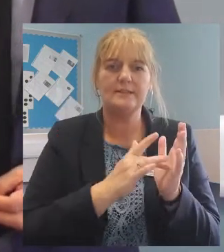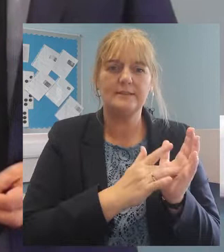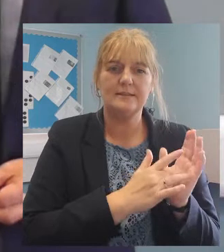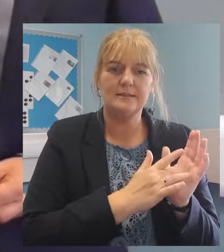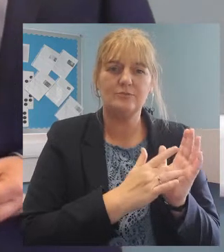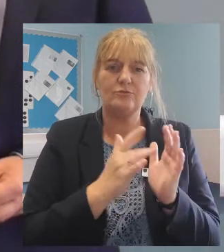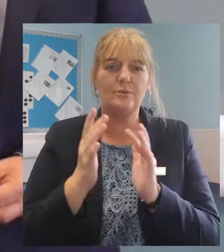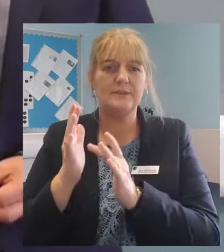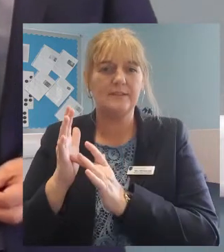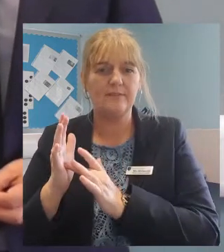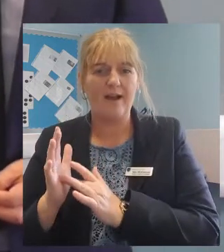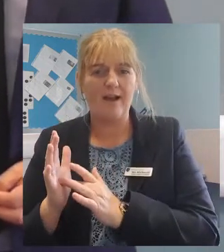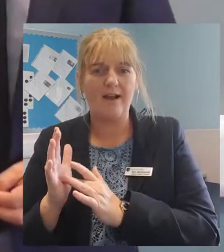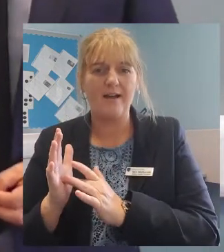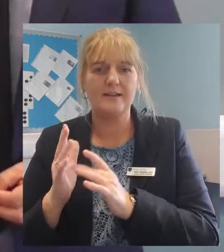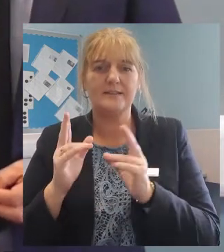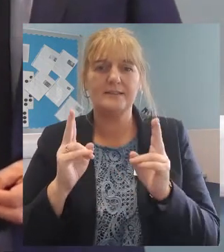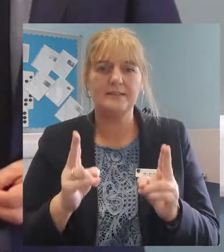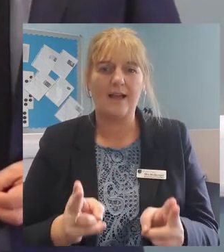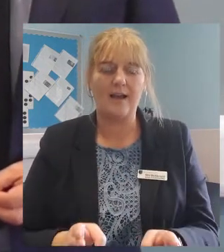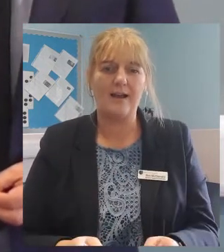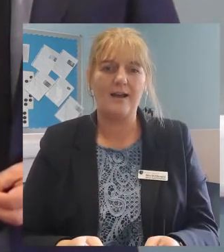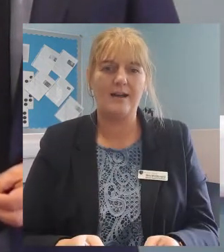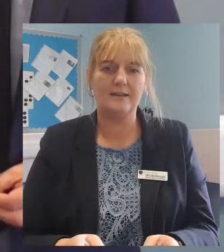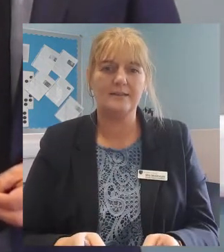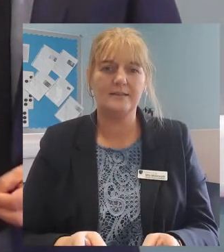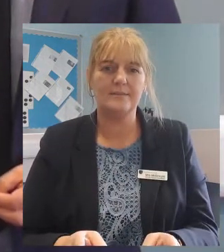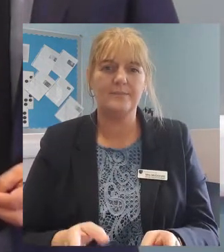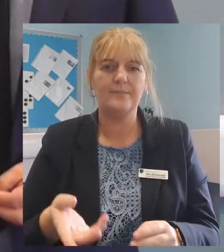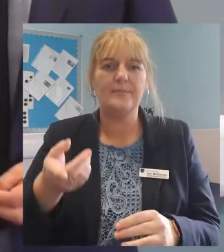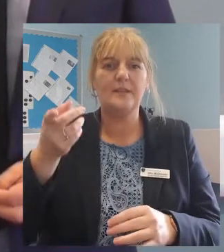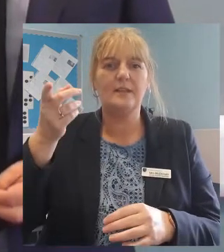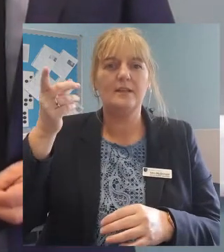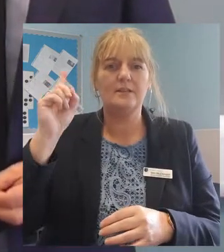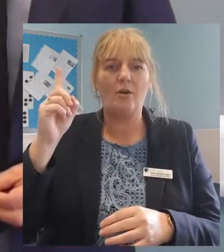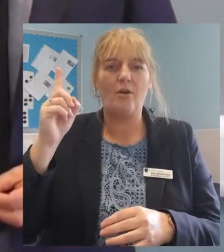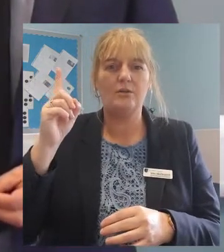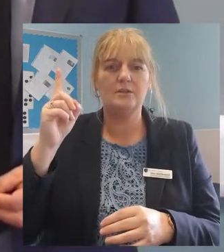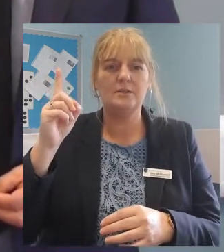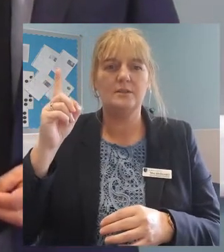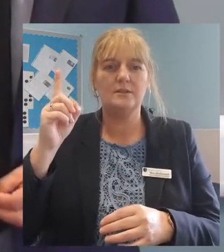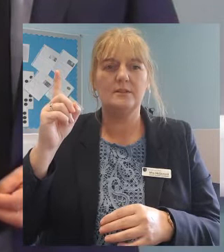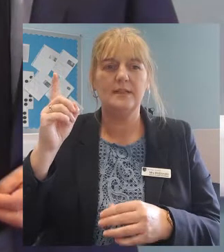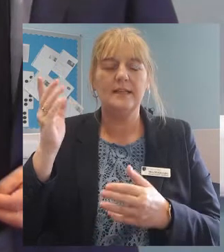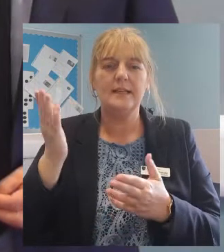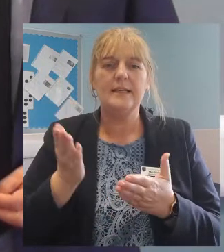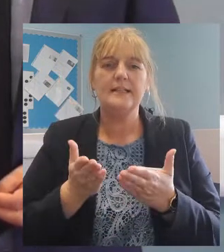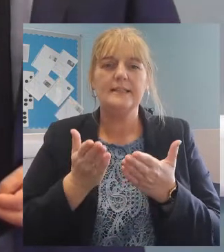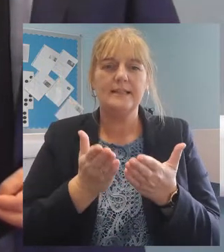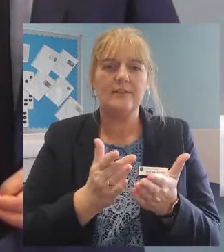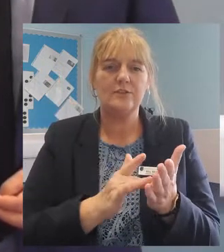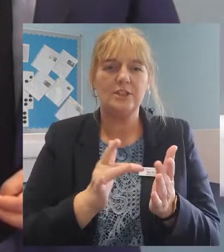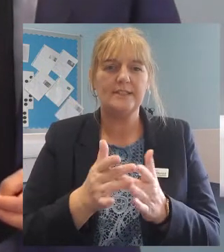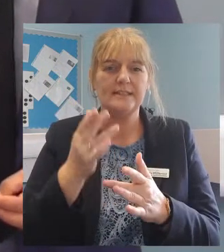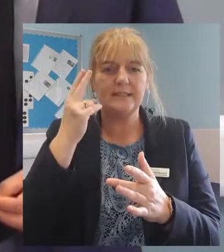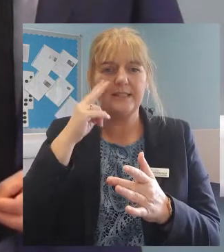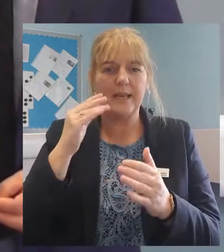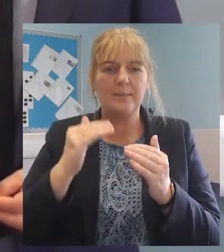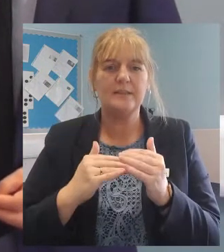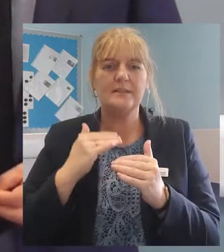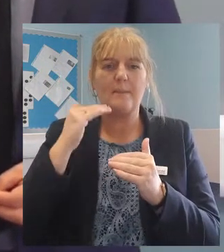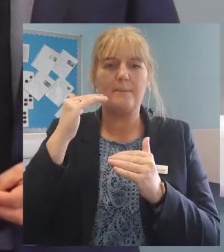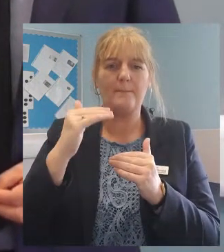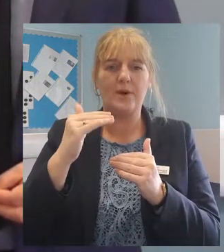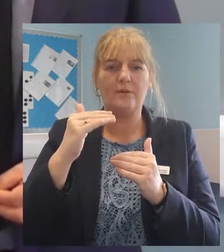cross. Therefore God exalted him to the highest place, and gave him the name that is above every name, that at the name of